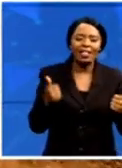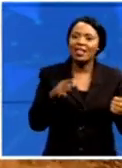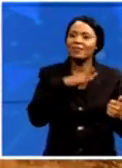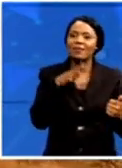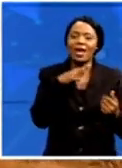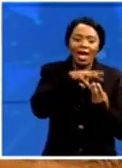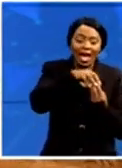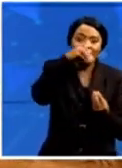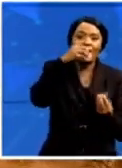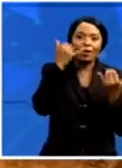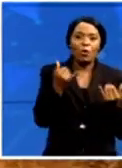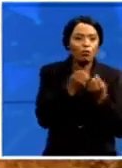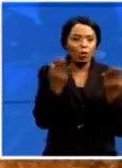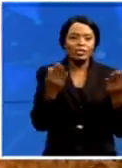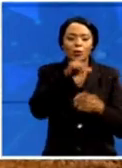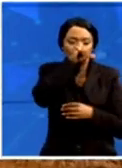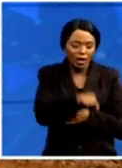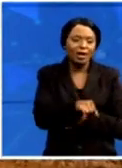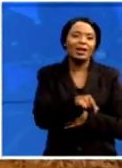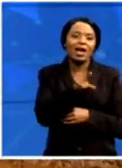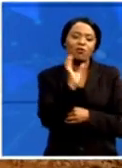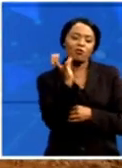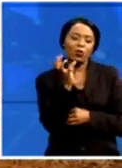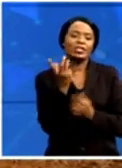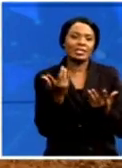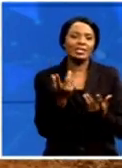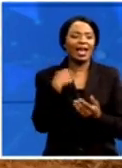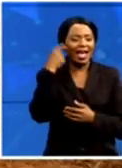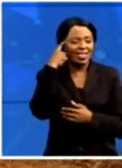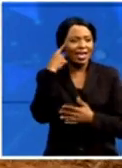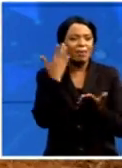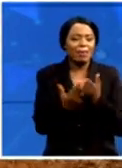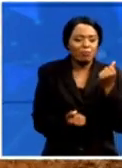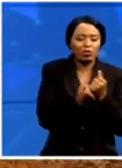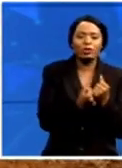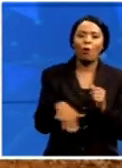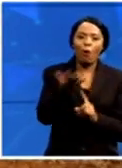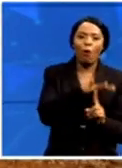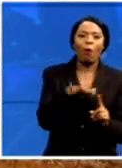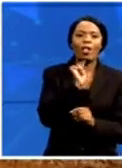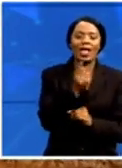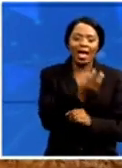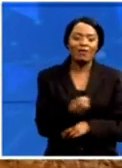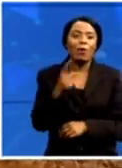I think it actually did a boost for everybody in the country, because suddenly everybody wanted to eat healthy.